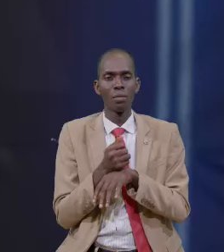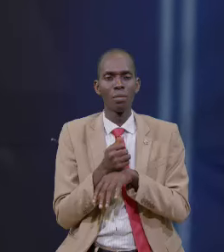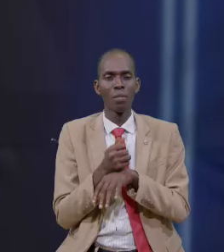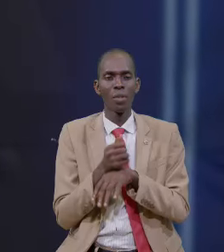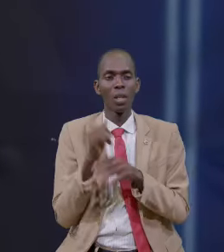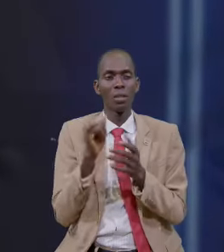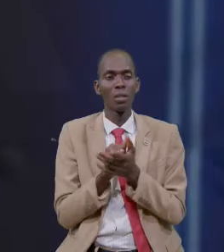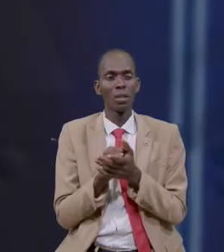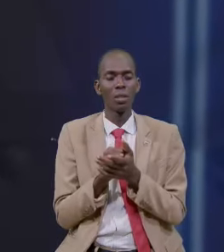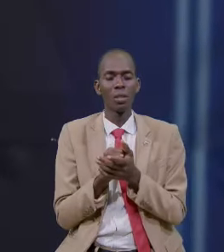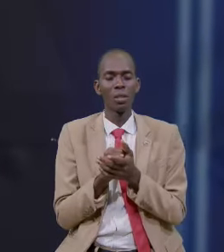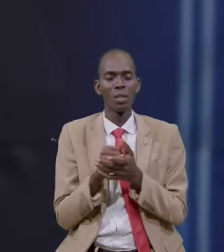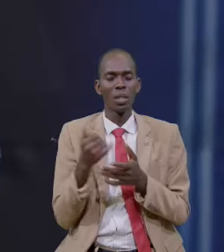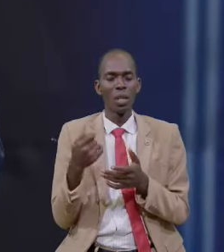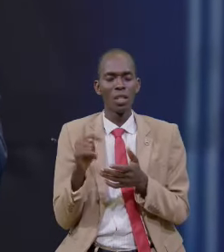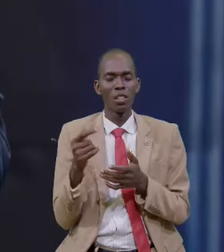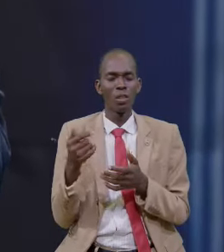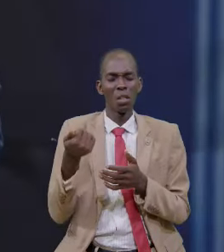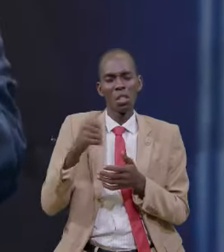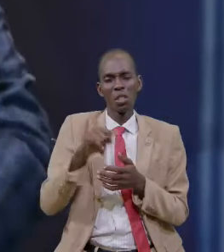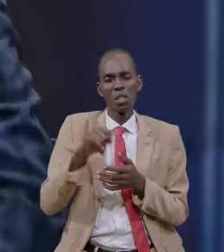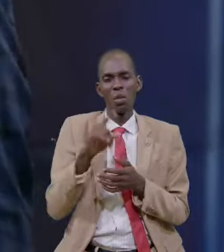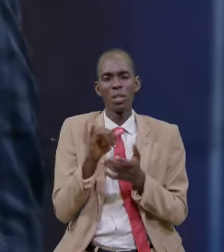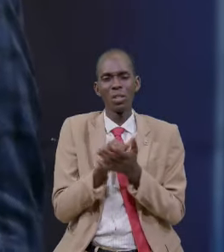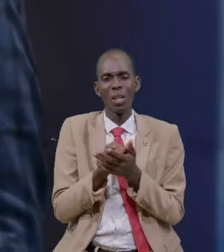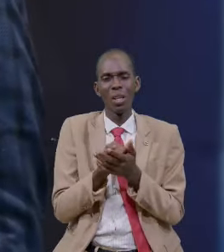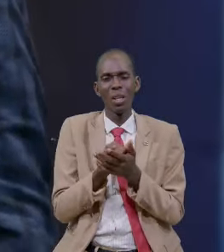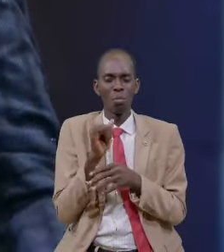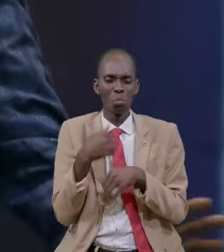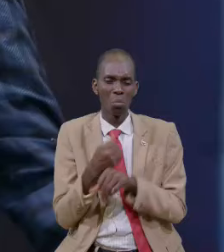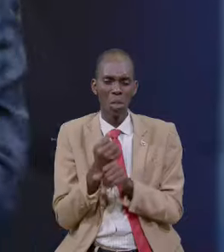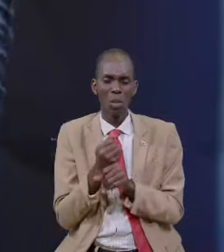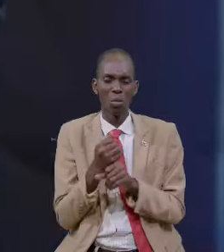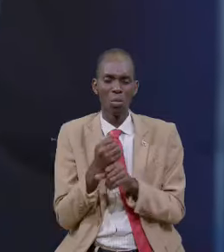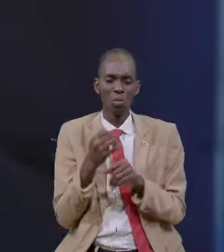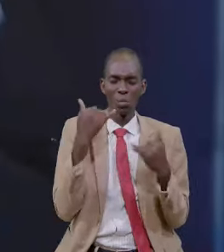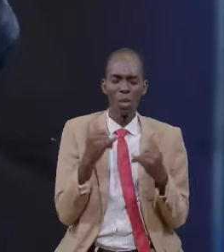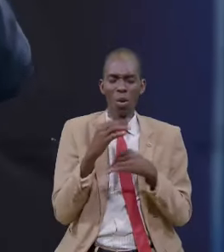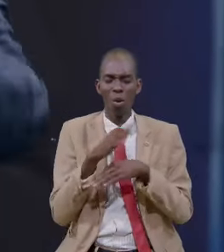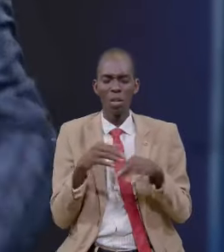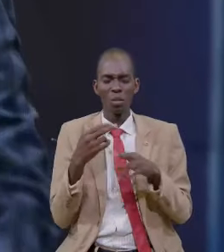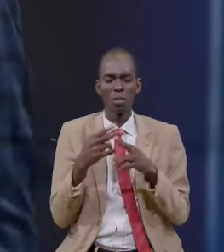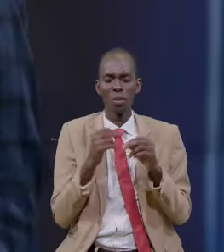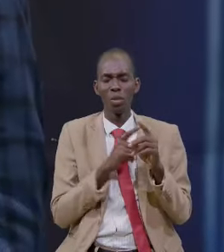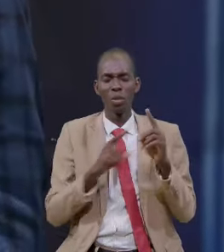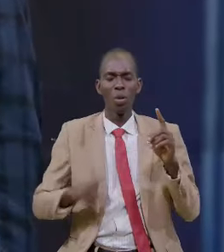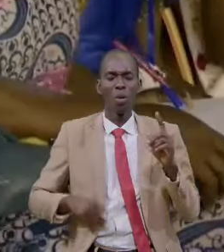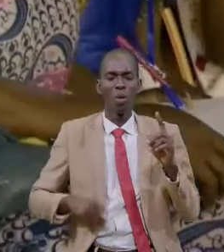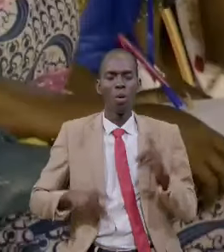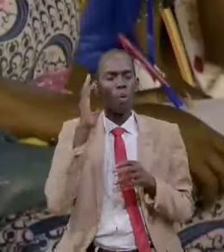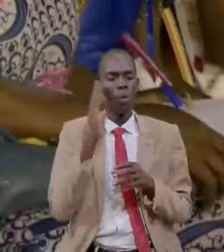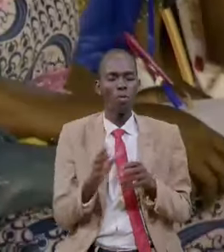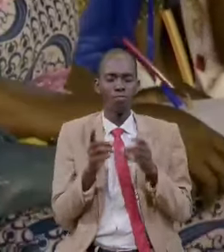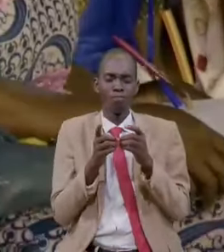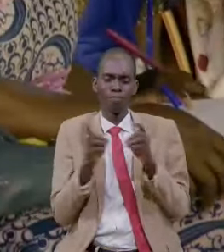anyone that names the name of the Lord will depart from